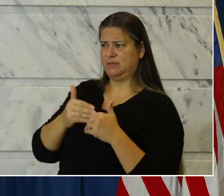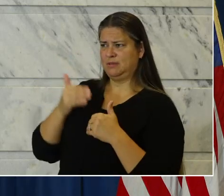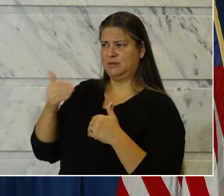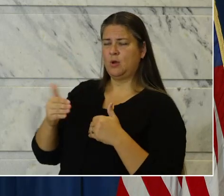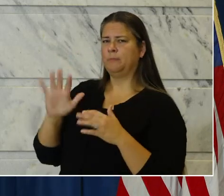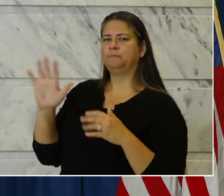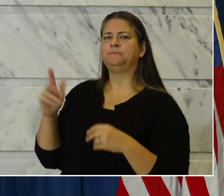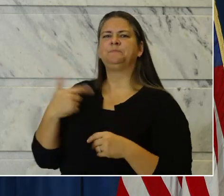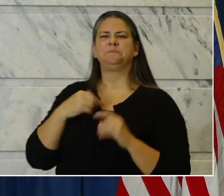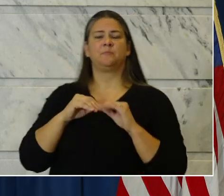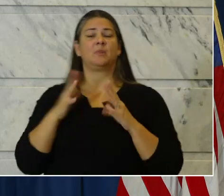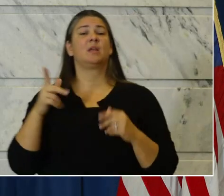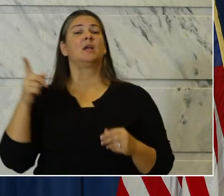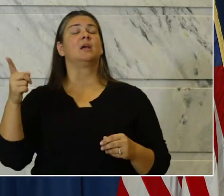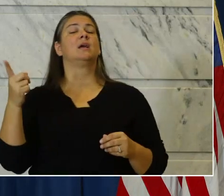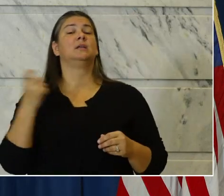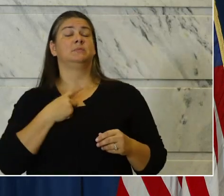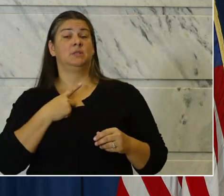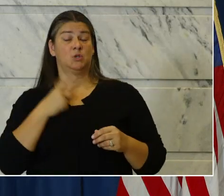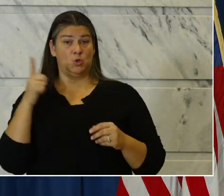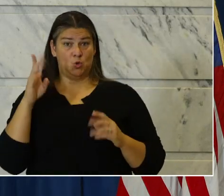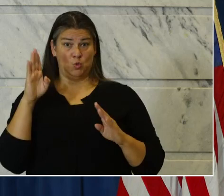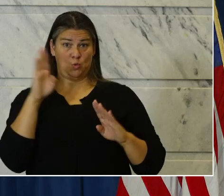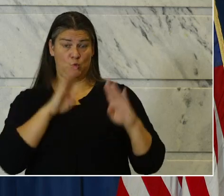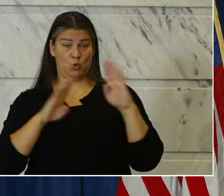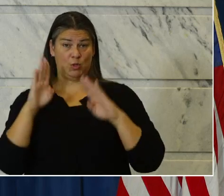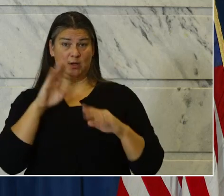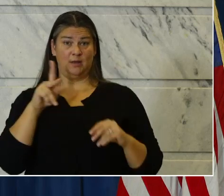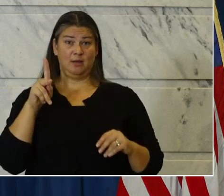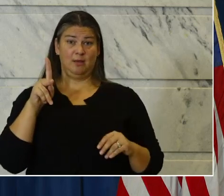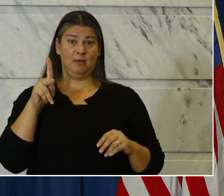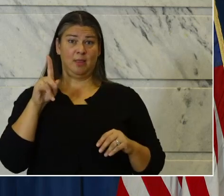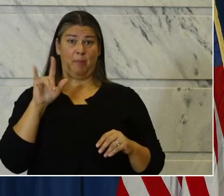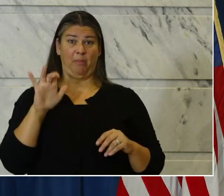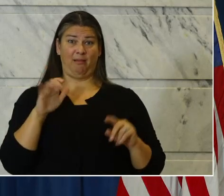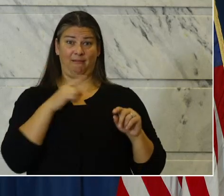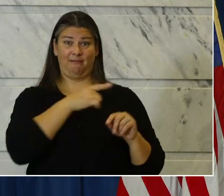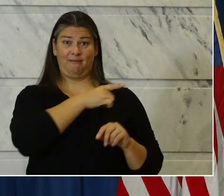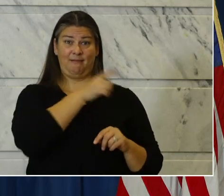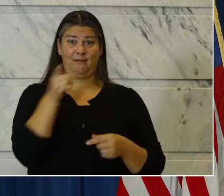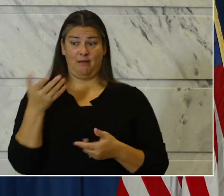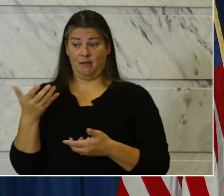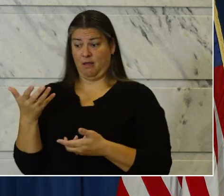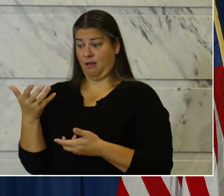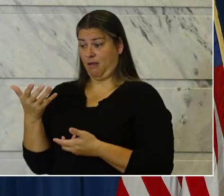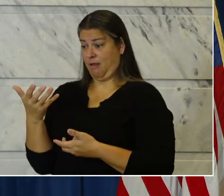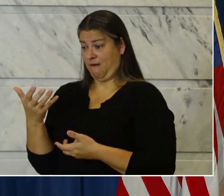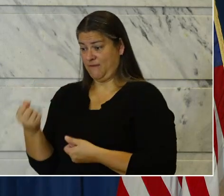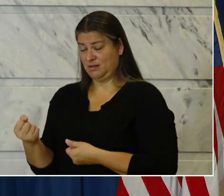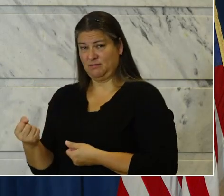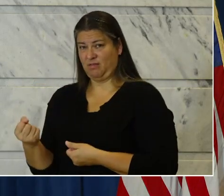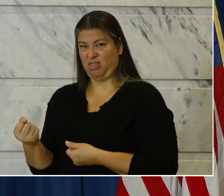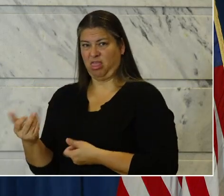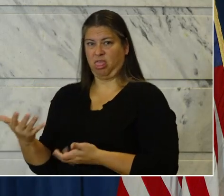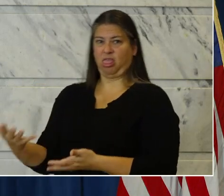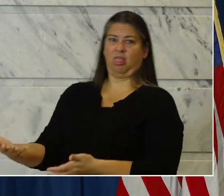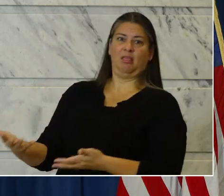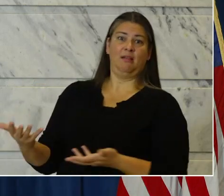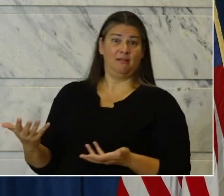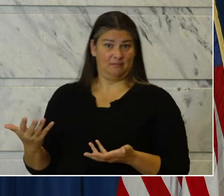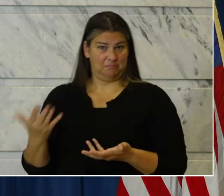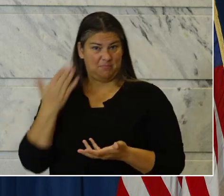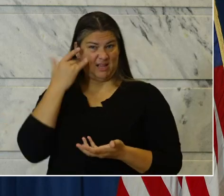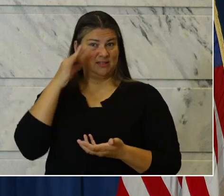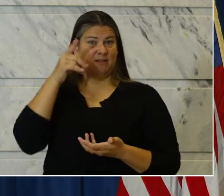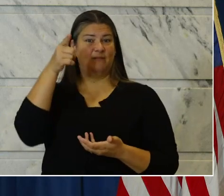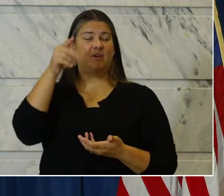restore? The question is, am I worried that public confidence is unraveling, I think was the word, in the grand jury proceeding in